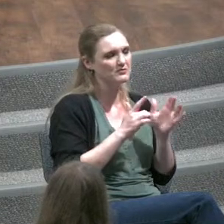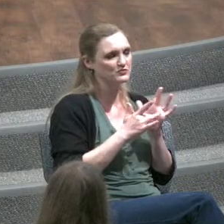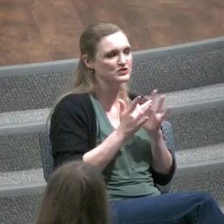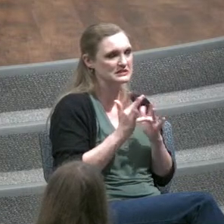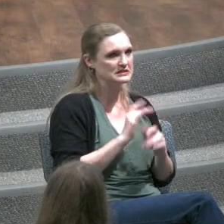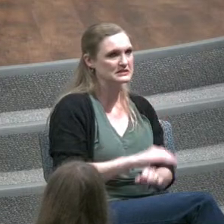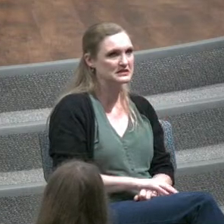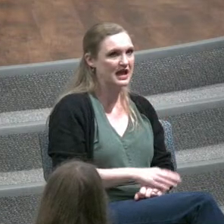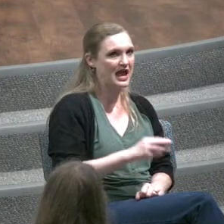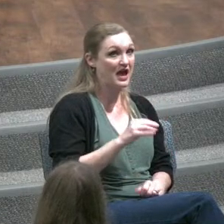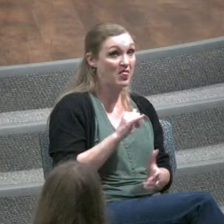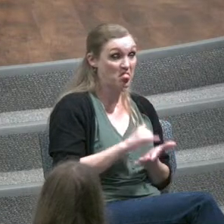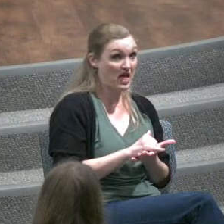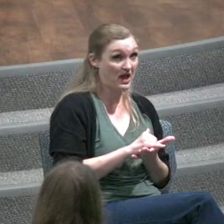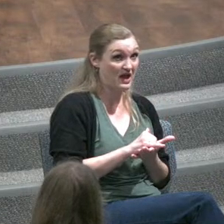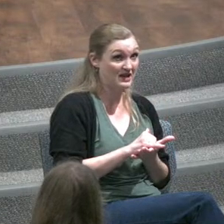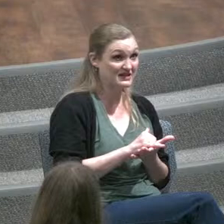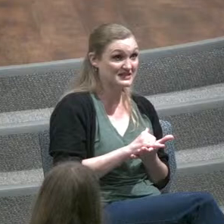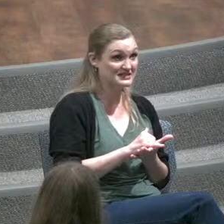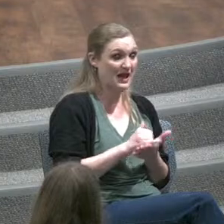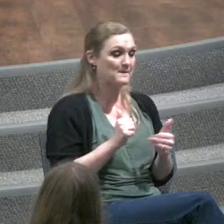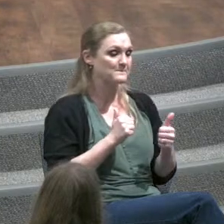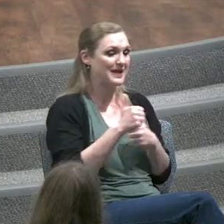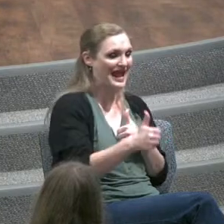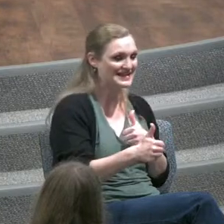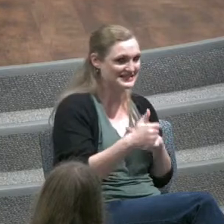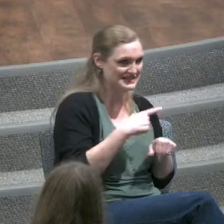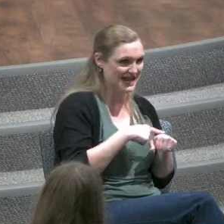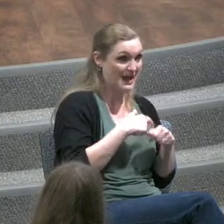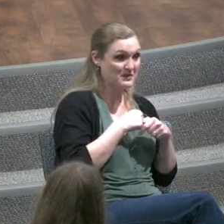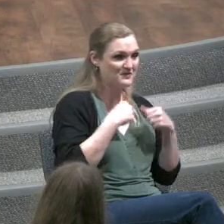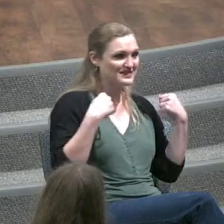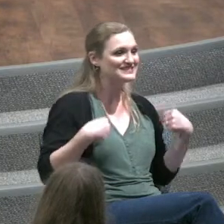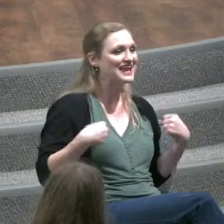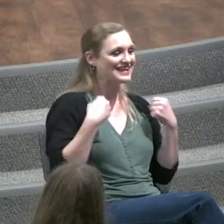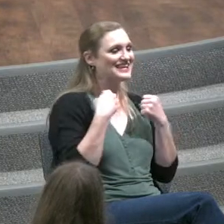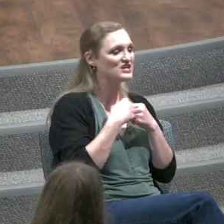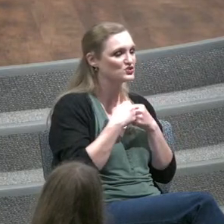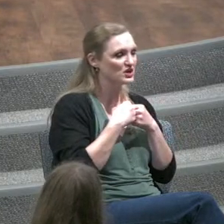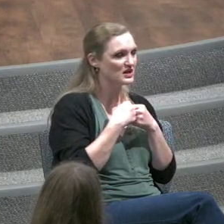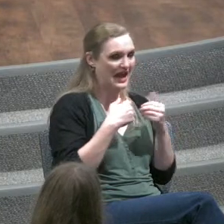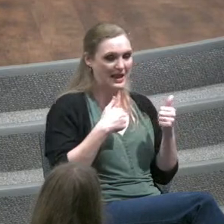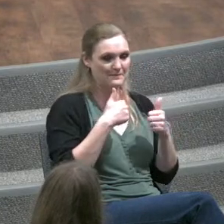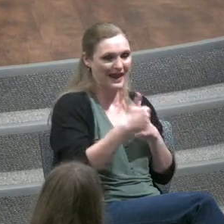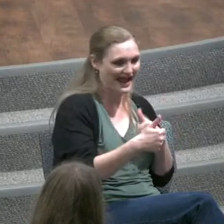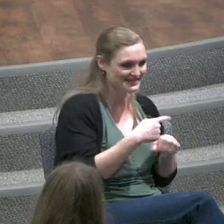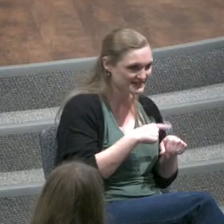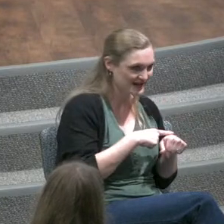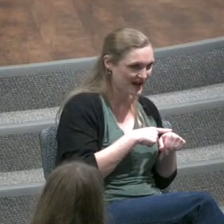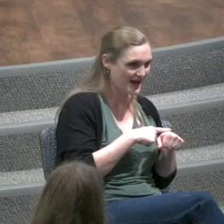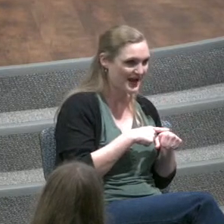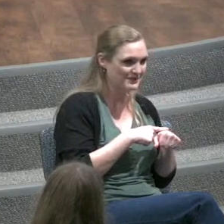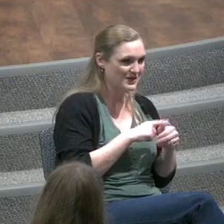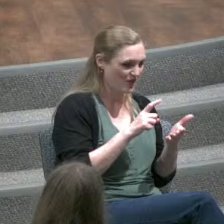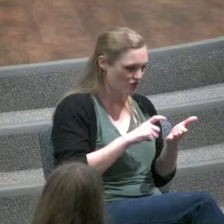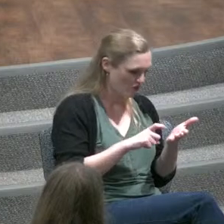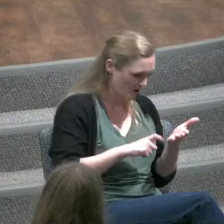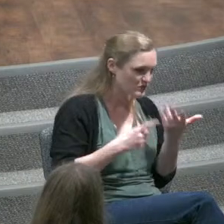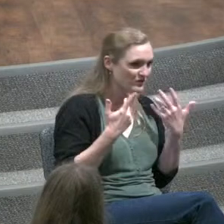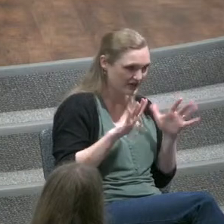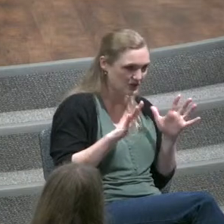Jesus. And this is past the time when the Sanhedrin moved to Zippori and past the time when the Mishnah was